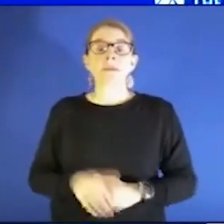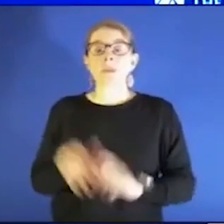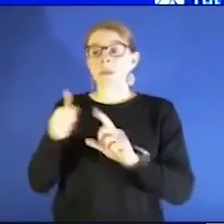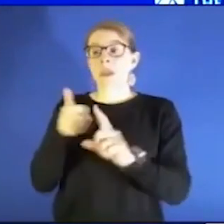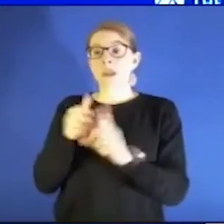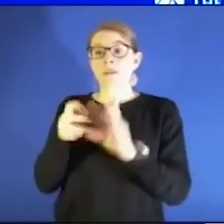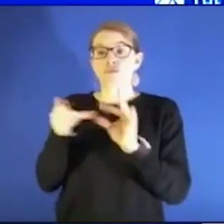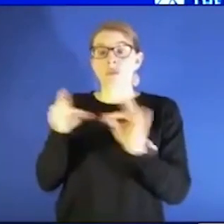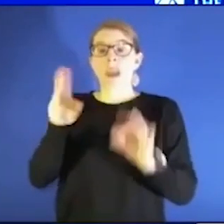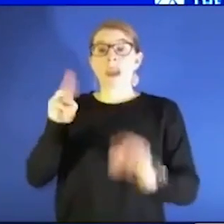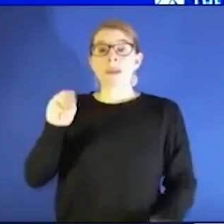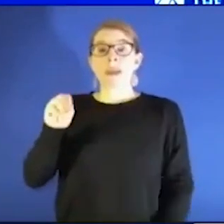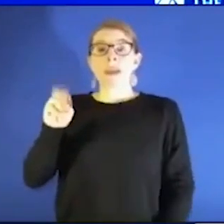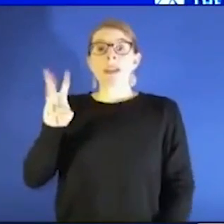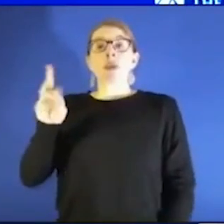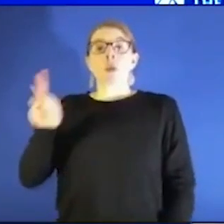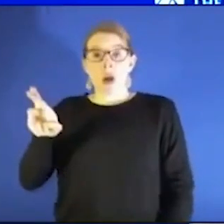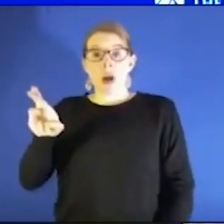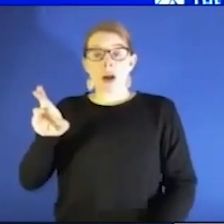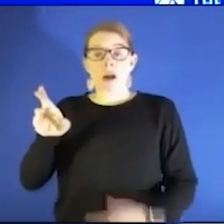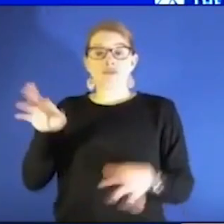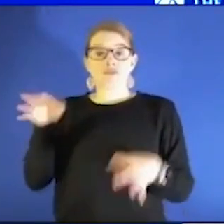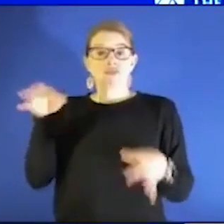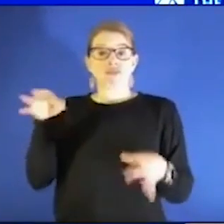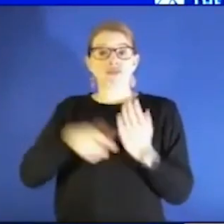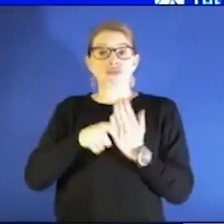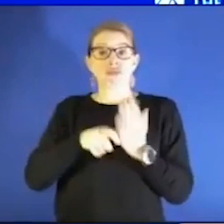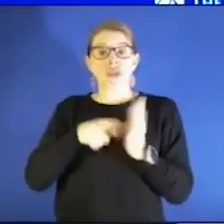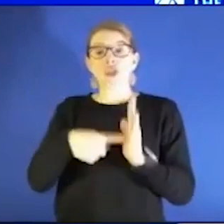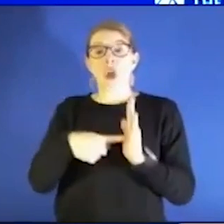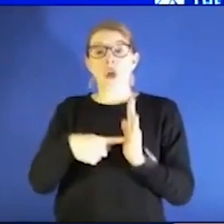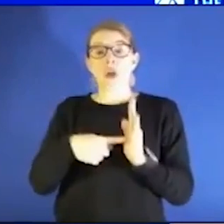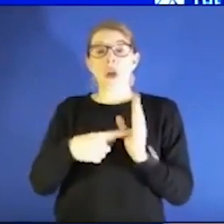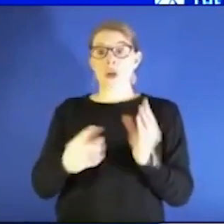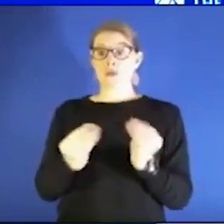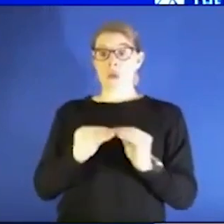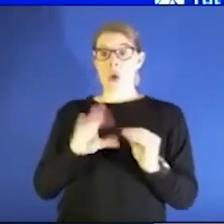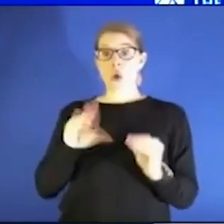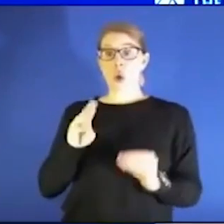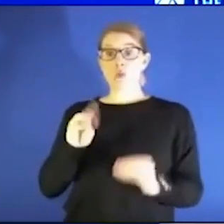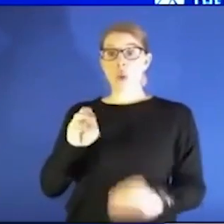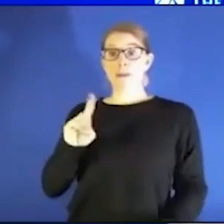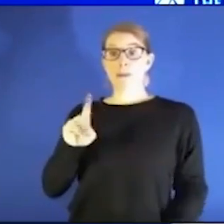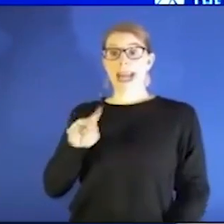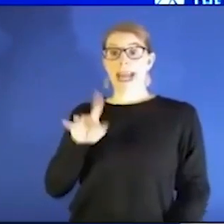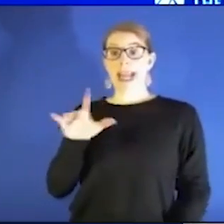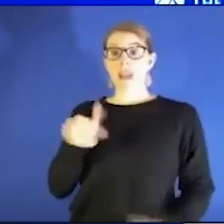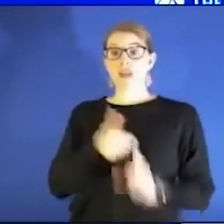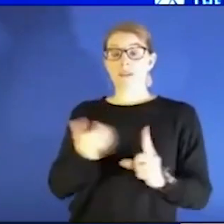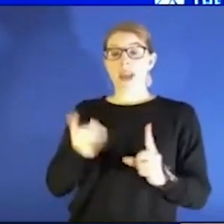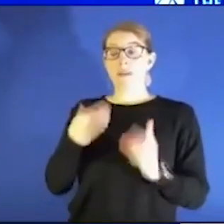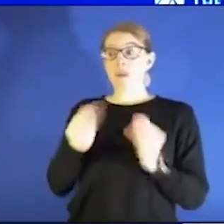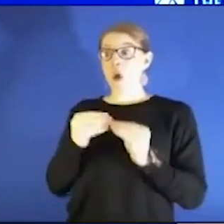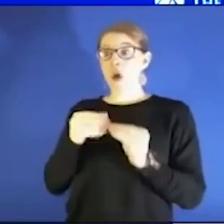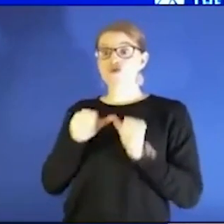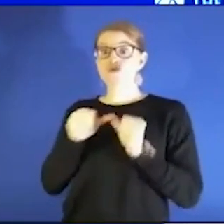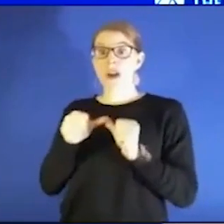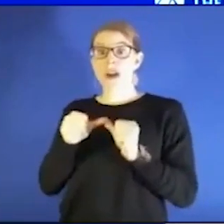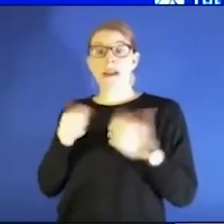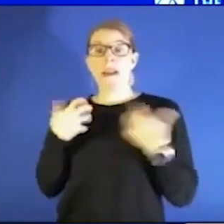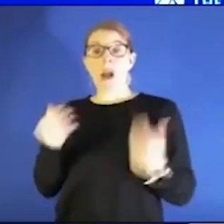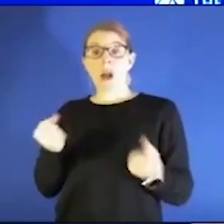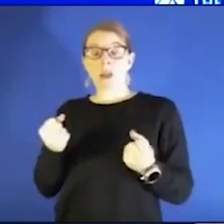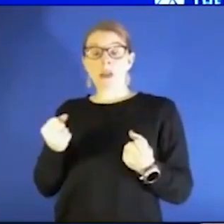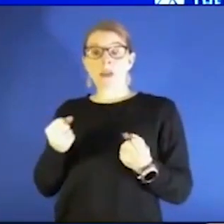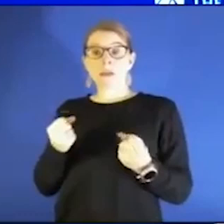MMWR paper that showed, certainly the more comorbidities you have, the more chronic health conditions you have, that does place